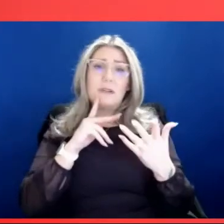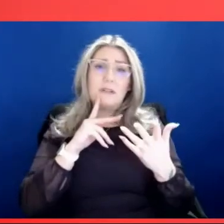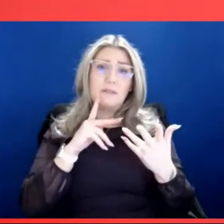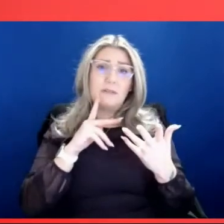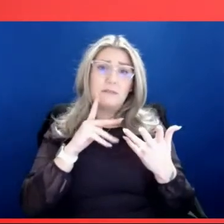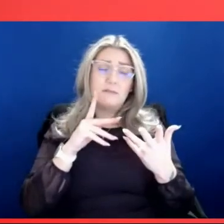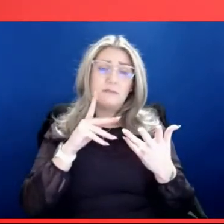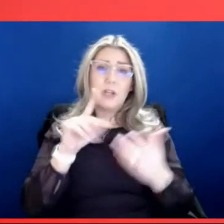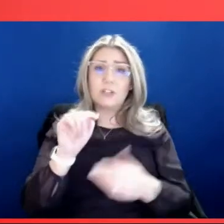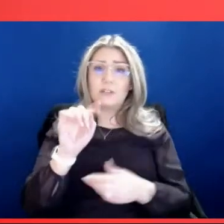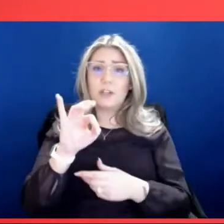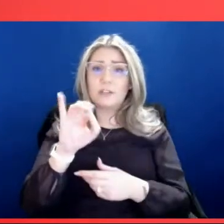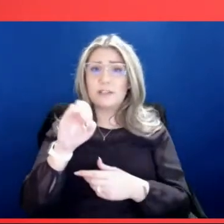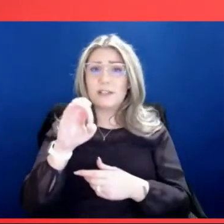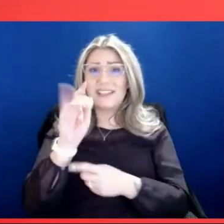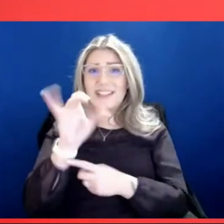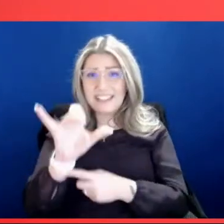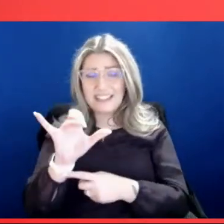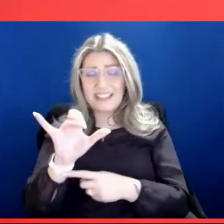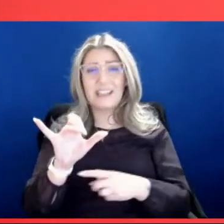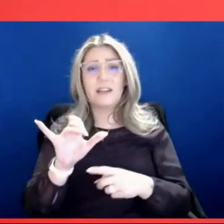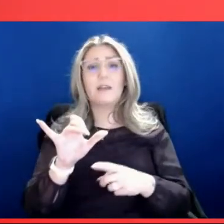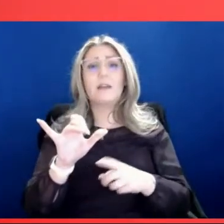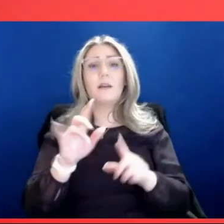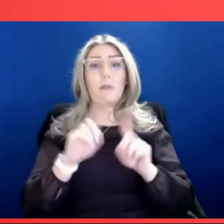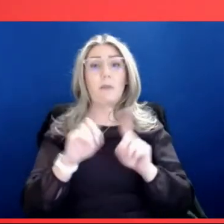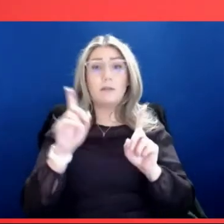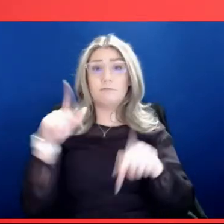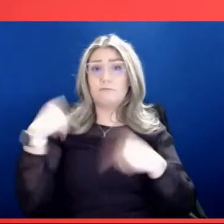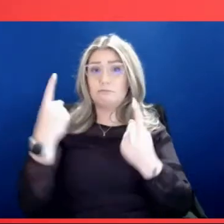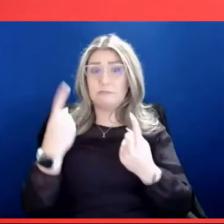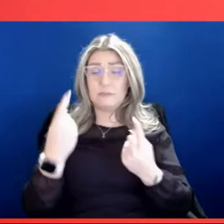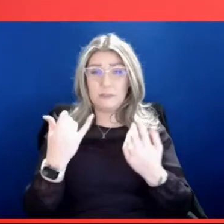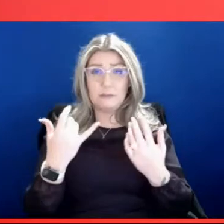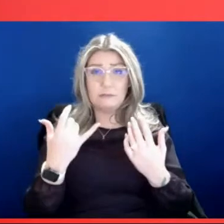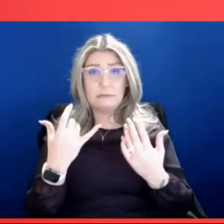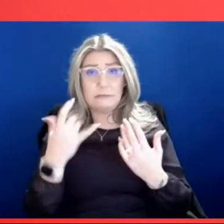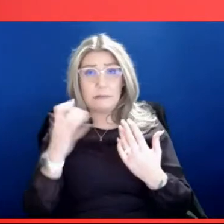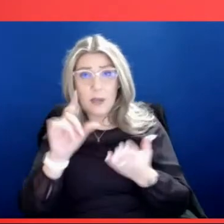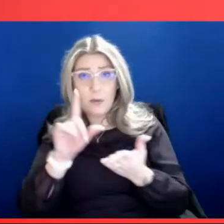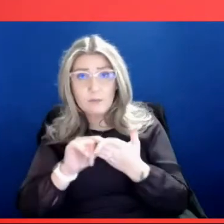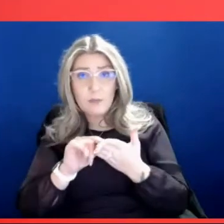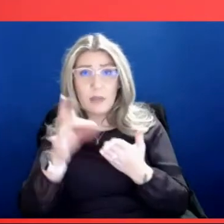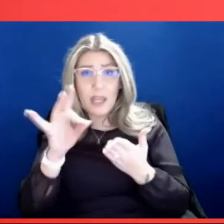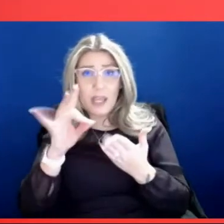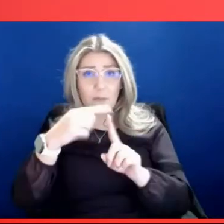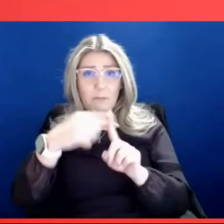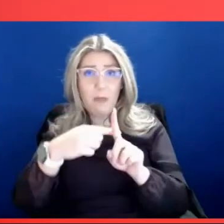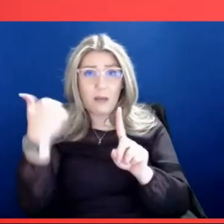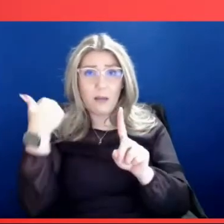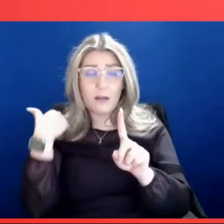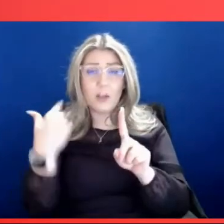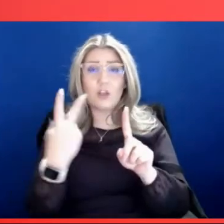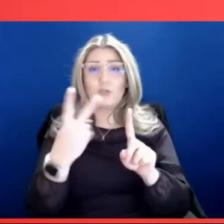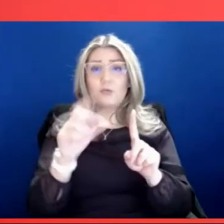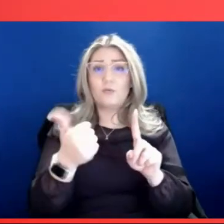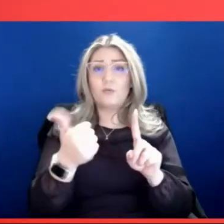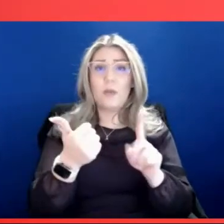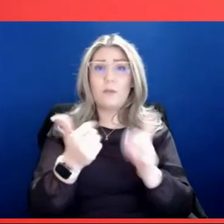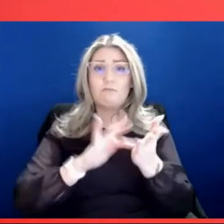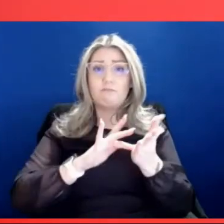of toxicity, but now, since that was published 18 months ago, there's two other drug classes